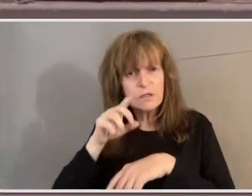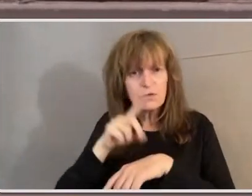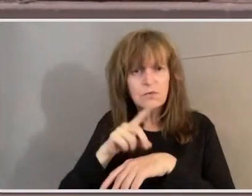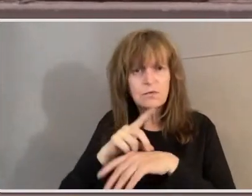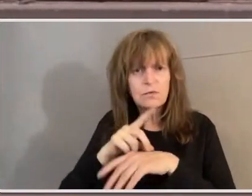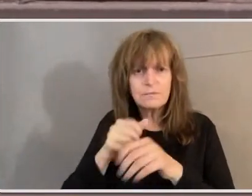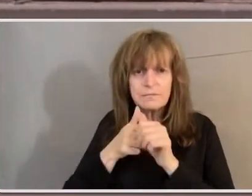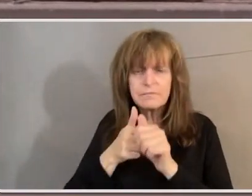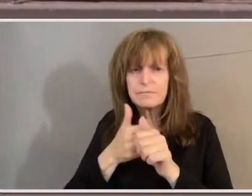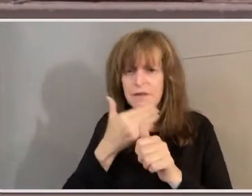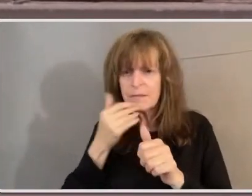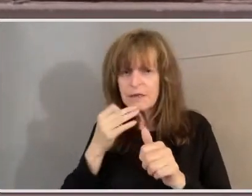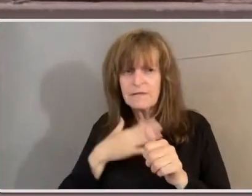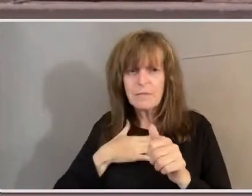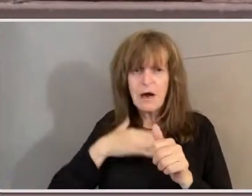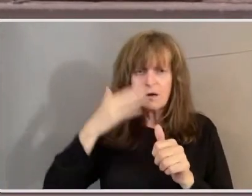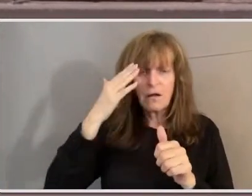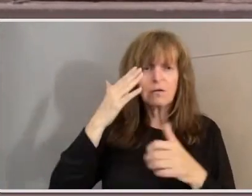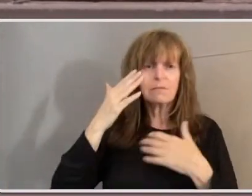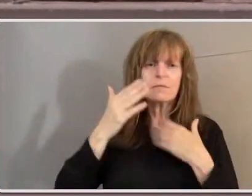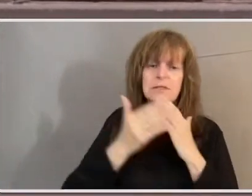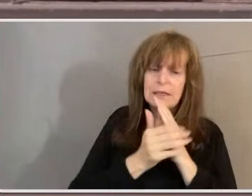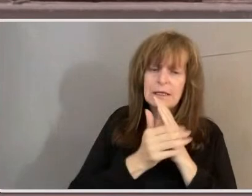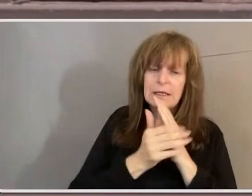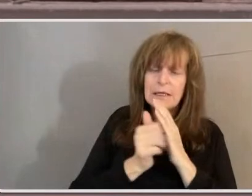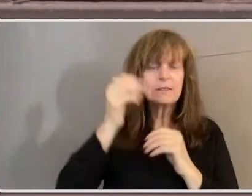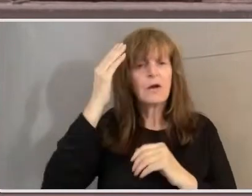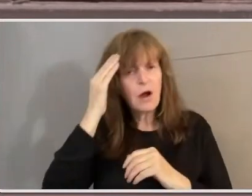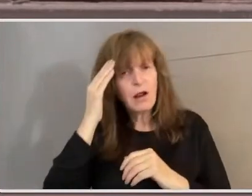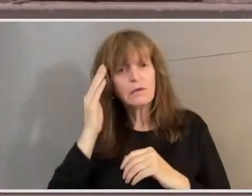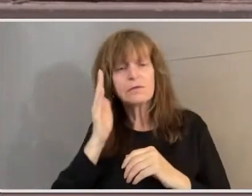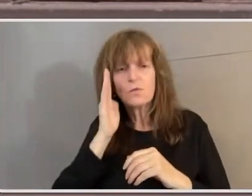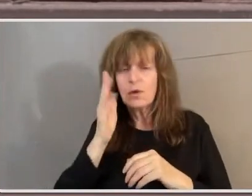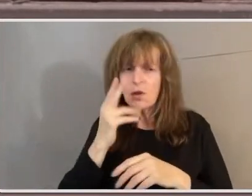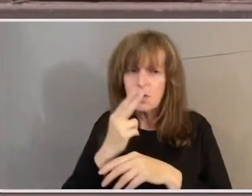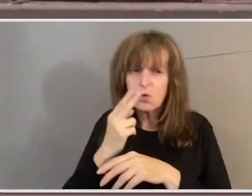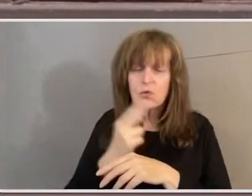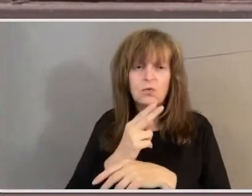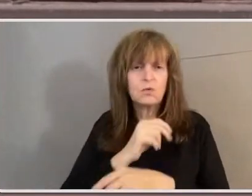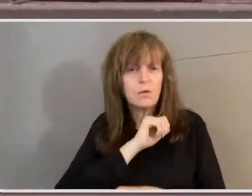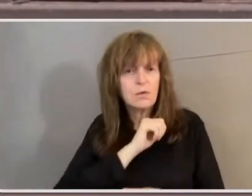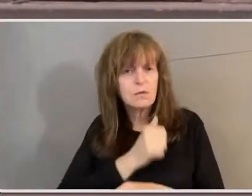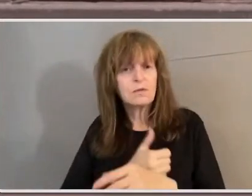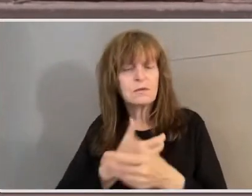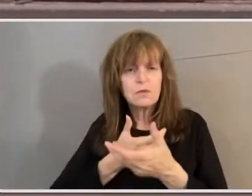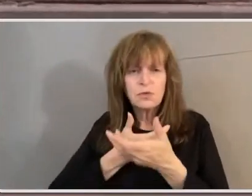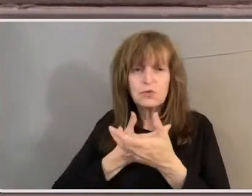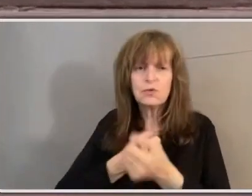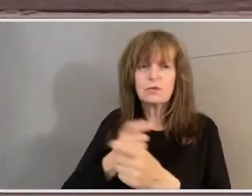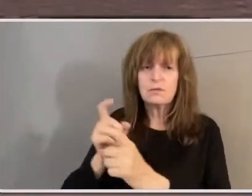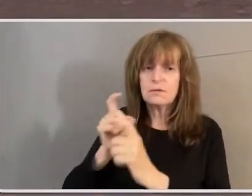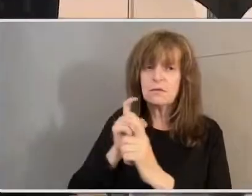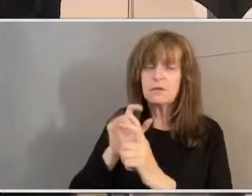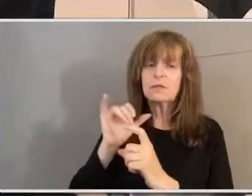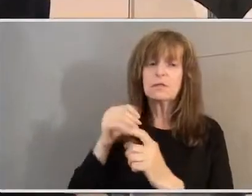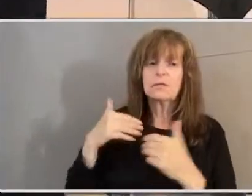the powers and trust reposed in me as Minister of Mines of the Province of Ontario, so help me God.